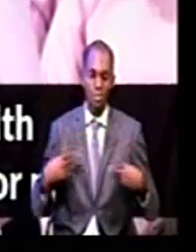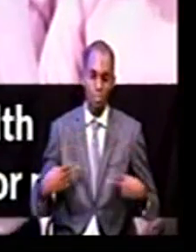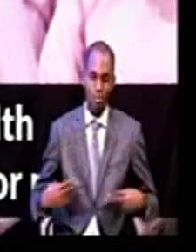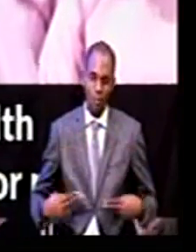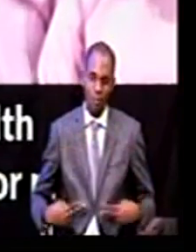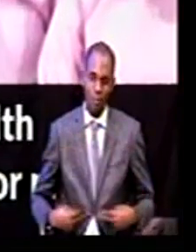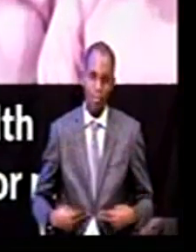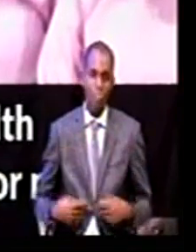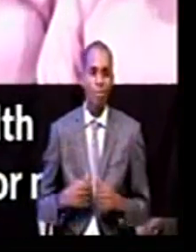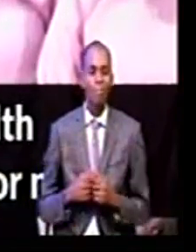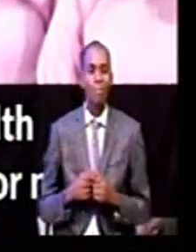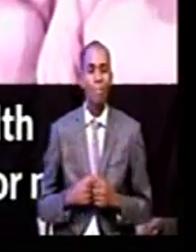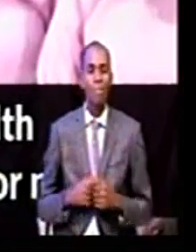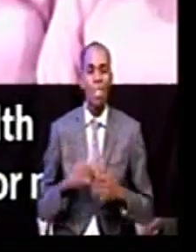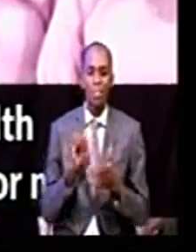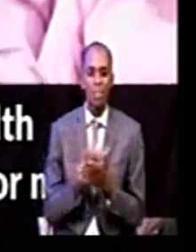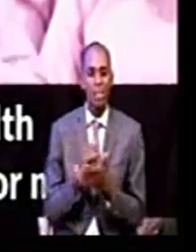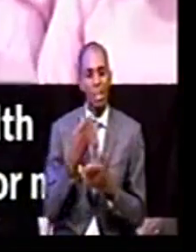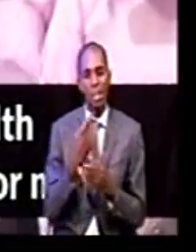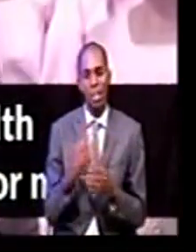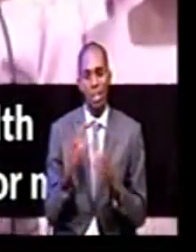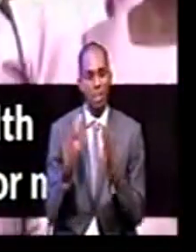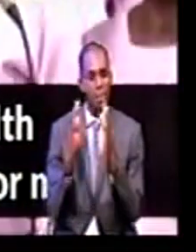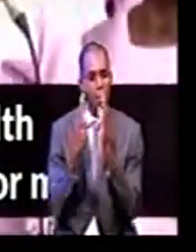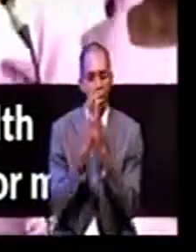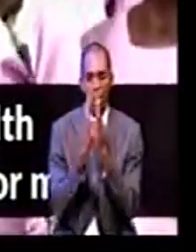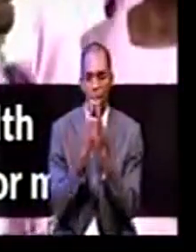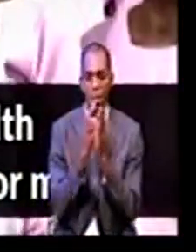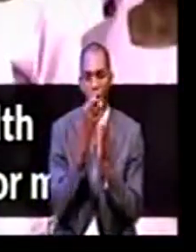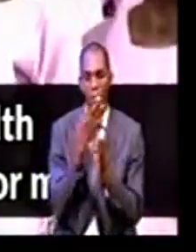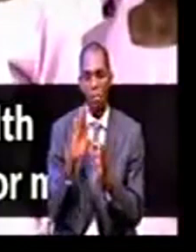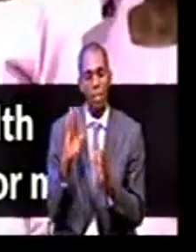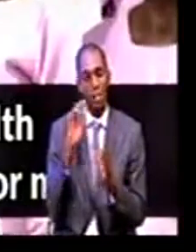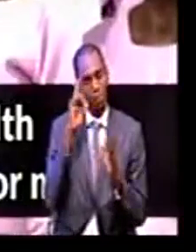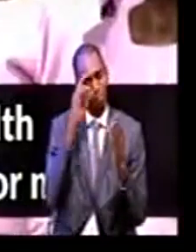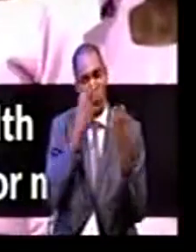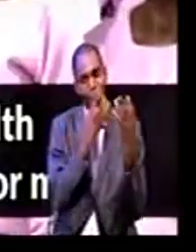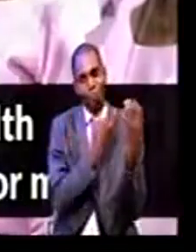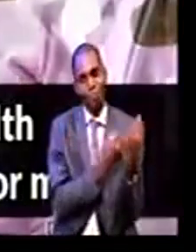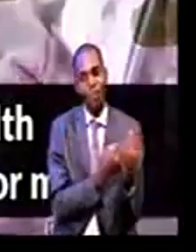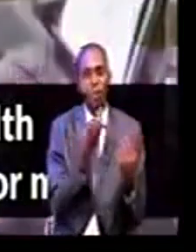But I believe that I receive my health,